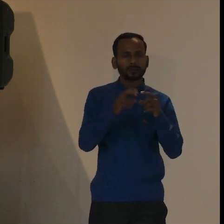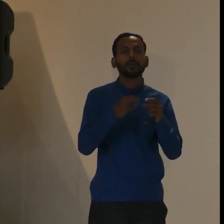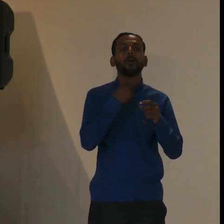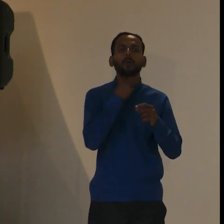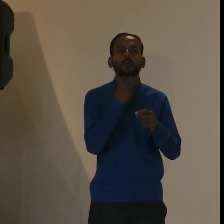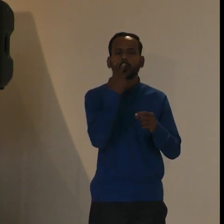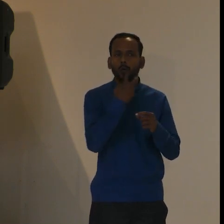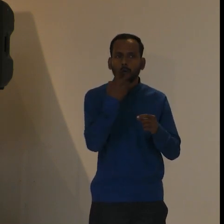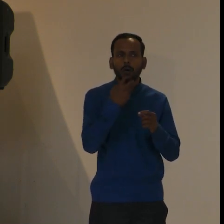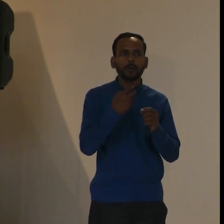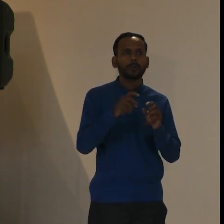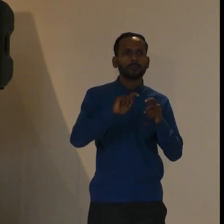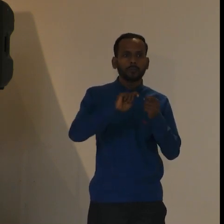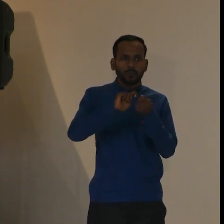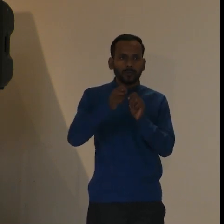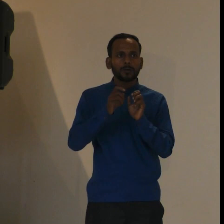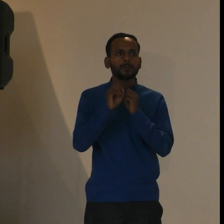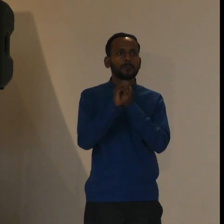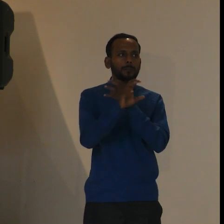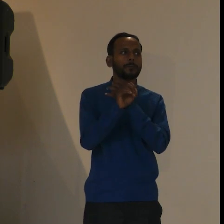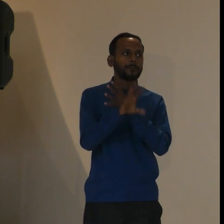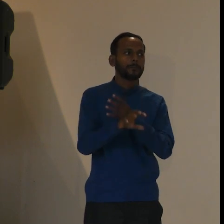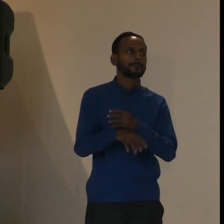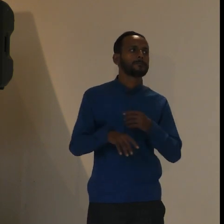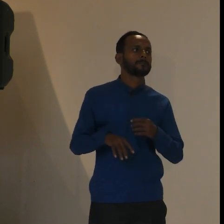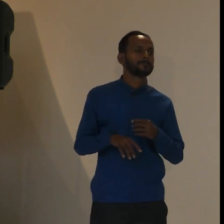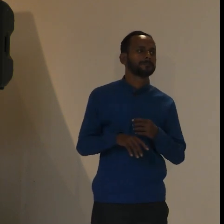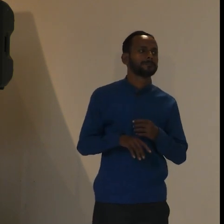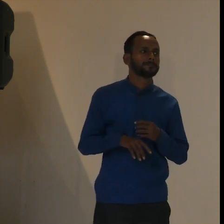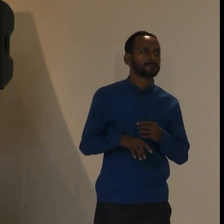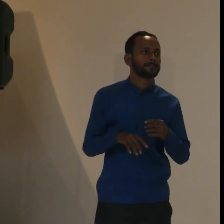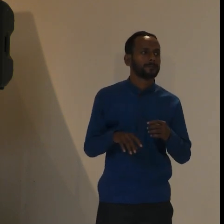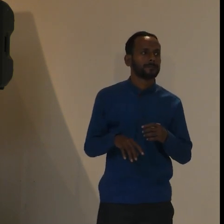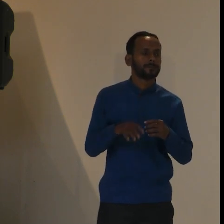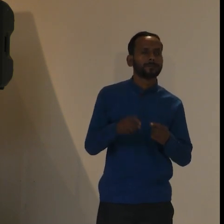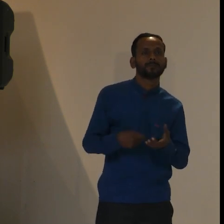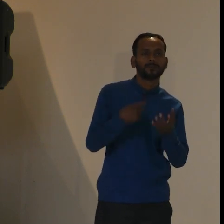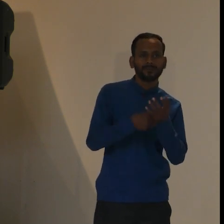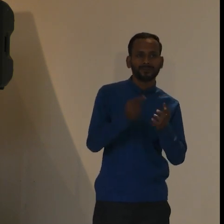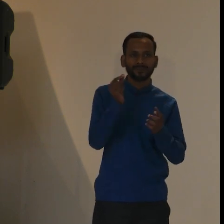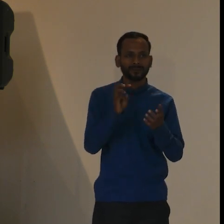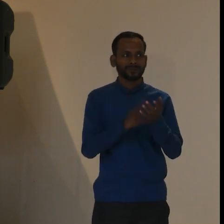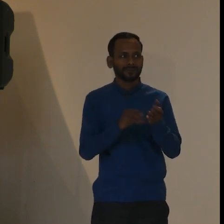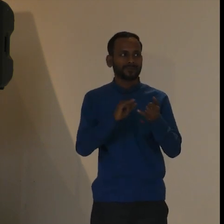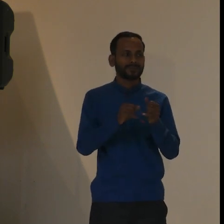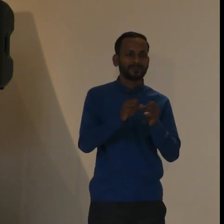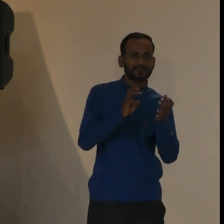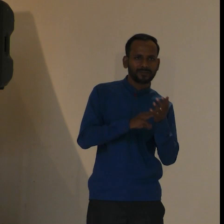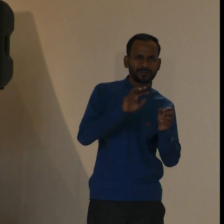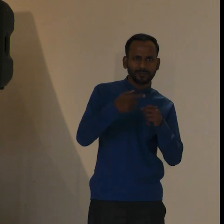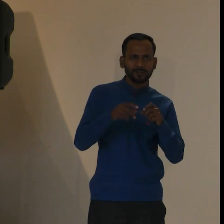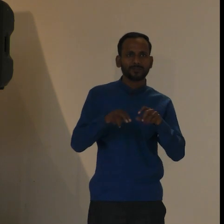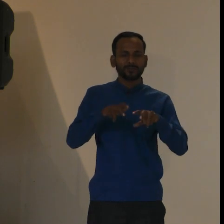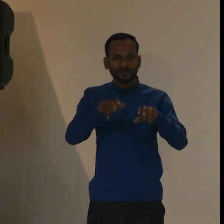form, how does this affect the museum? We're still working with this assumption that this will direct footfall